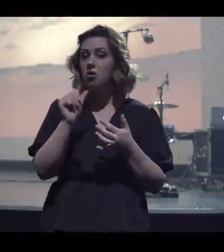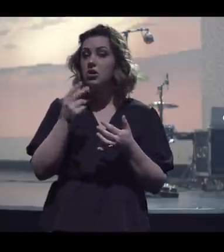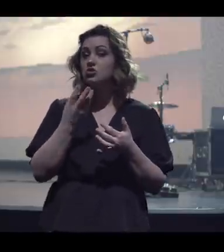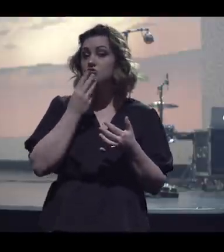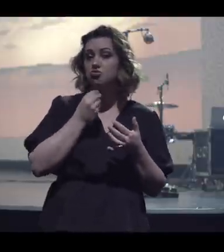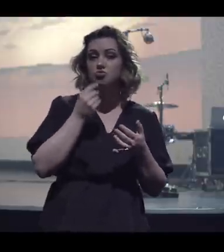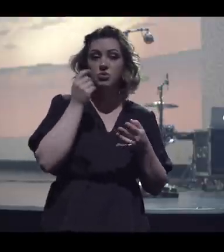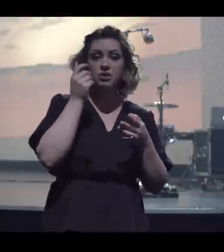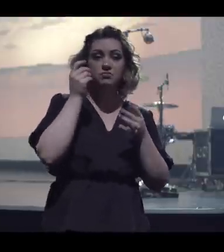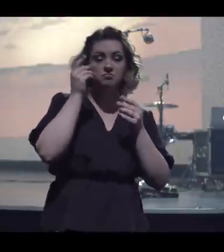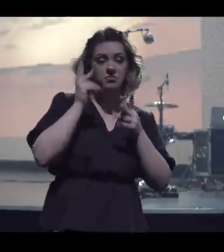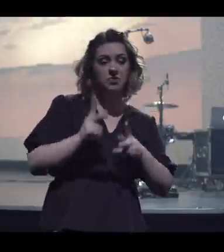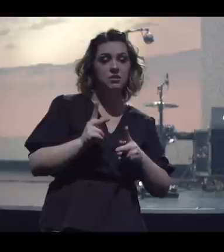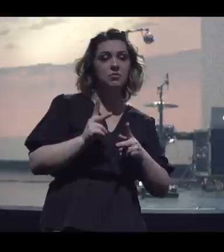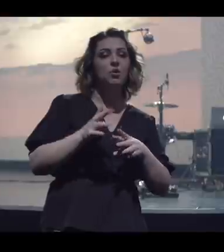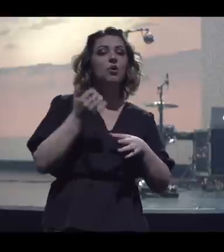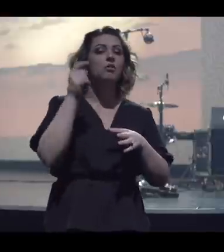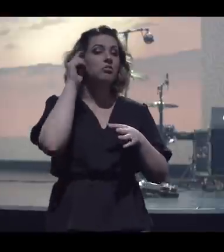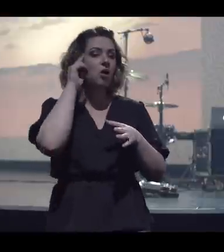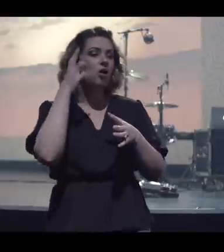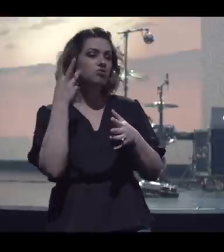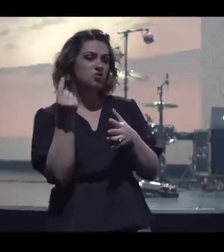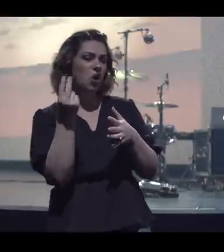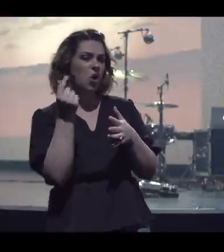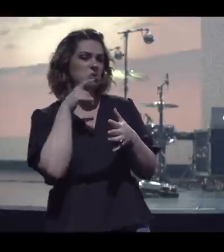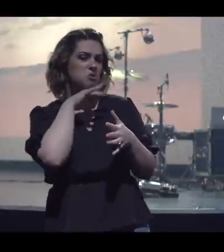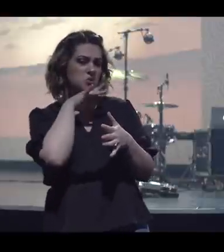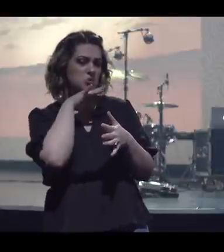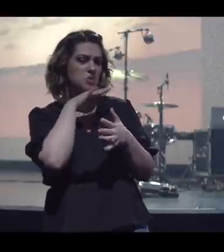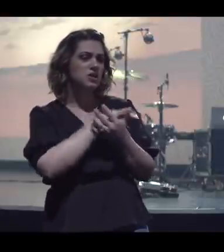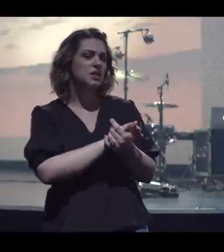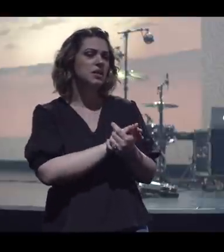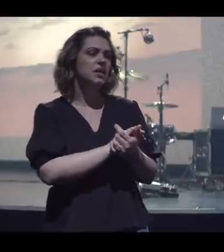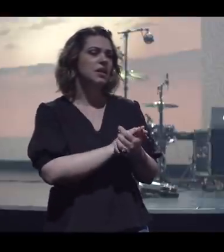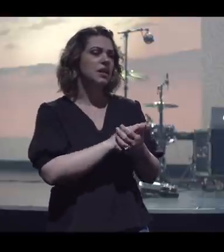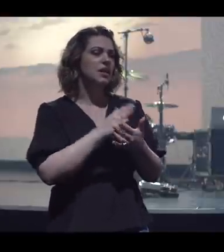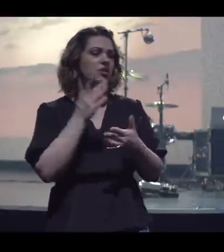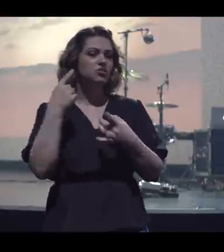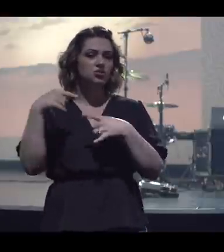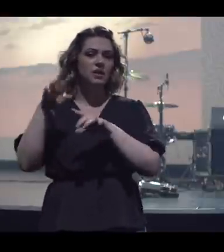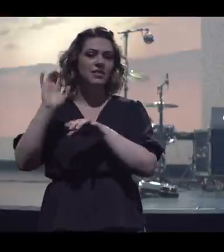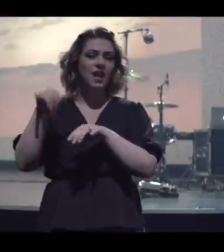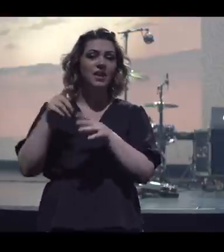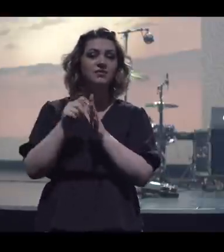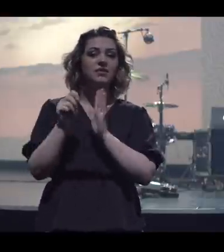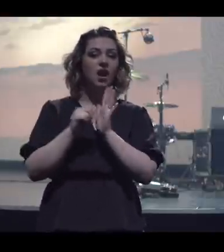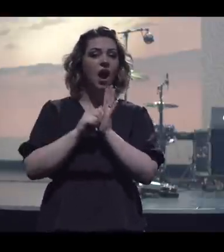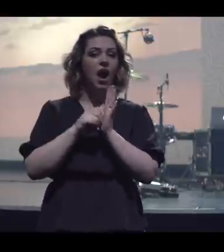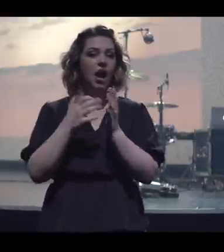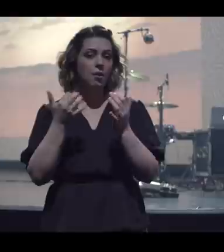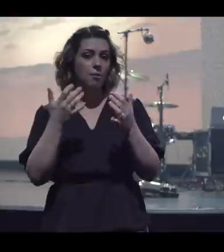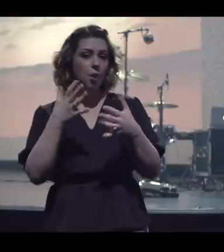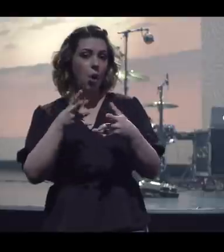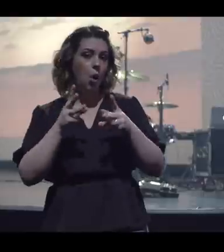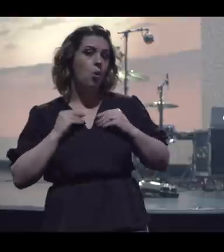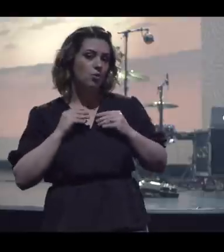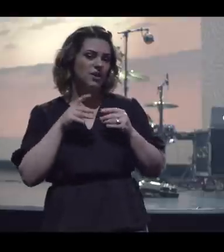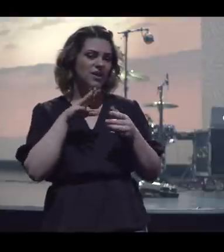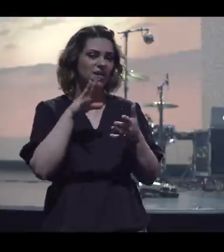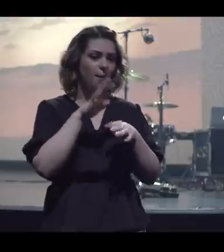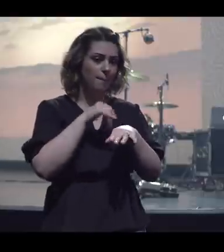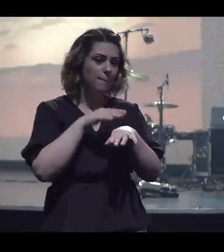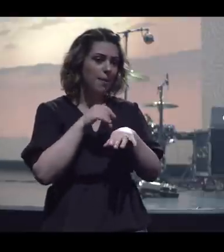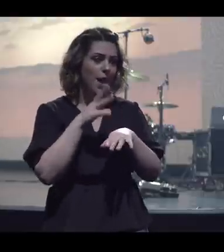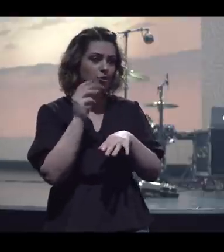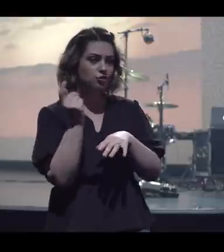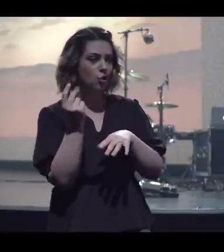when Jesus gave this verse, there was no Jew that owned a pet dog. And I know if you have a pet dog, you go, man, dogs are awesome